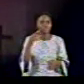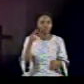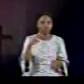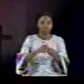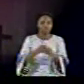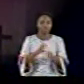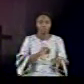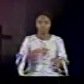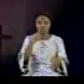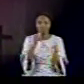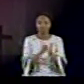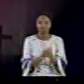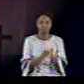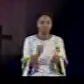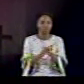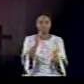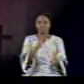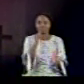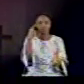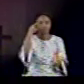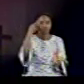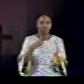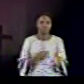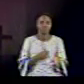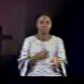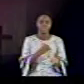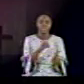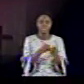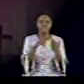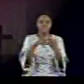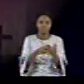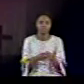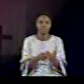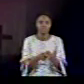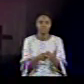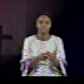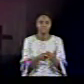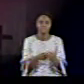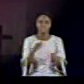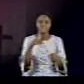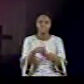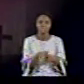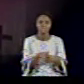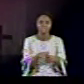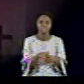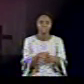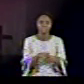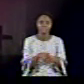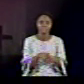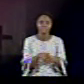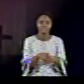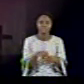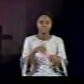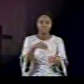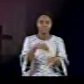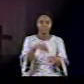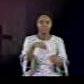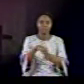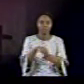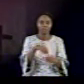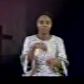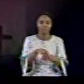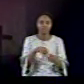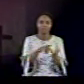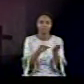then begin the thing begins started in uh who said january